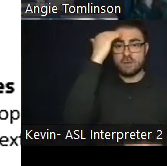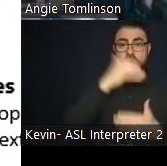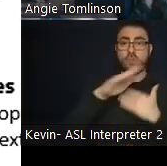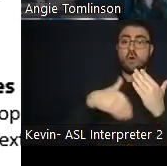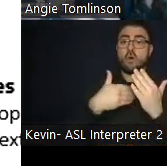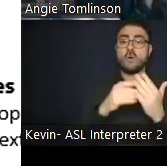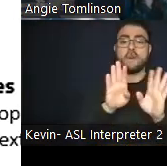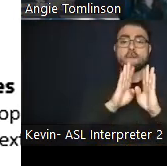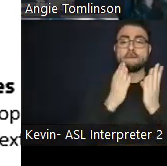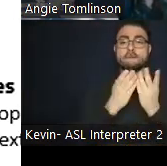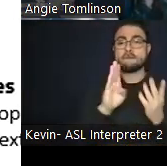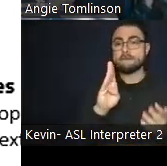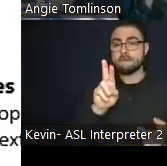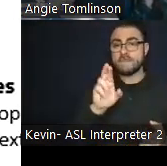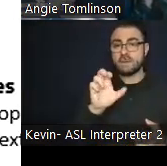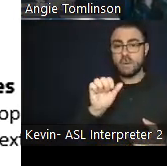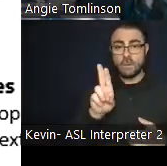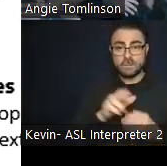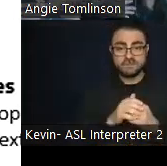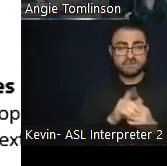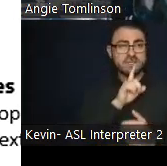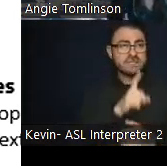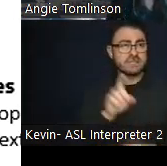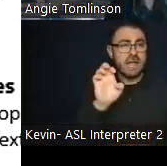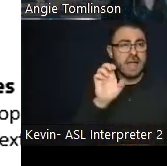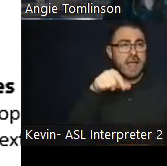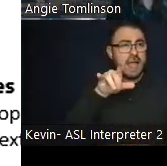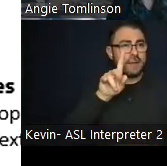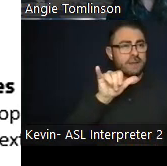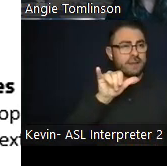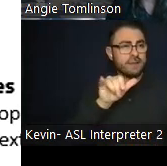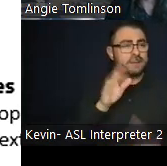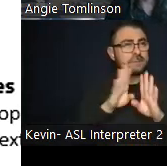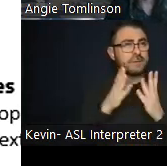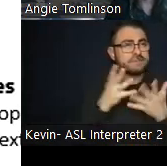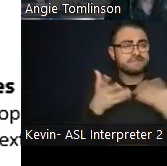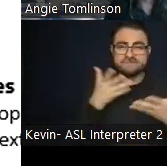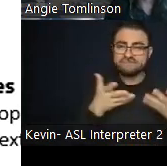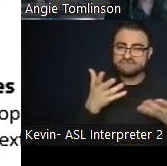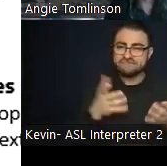is equity under, is Bureau of, or